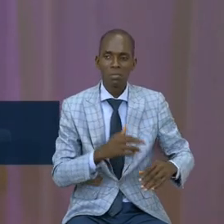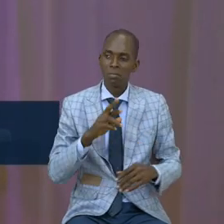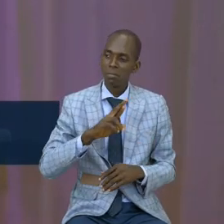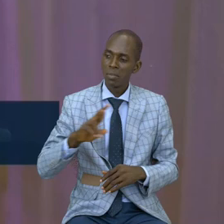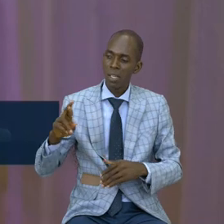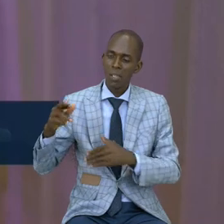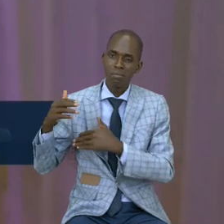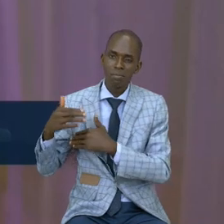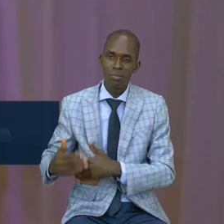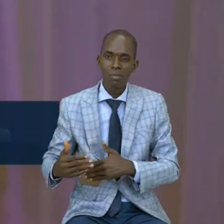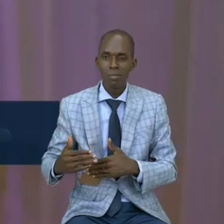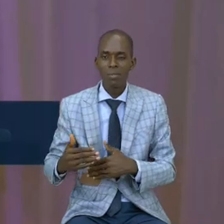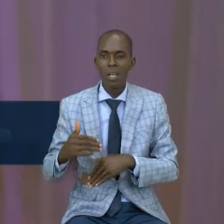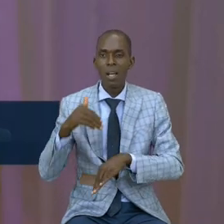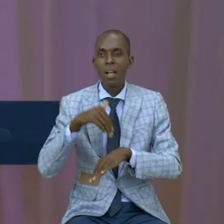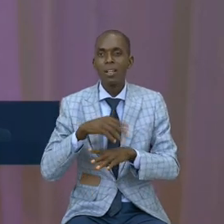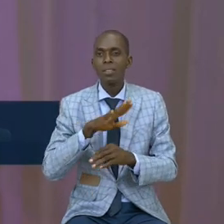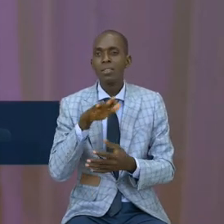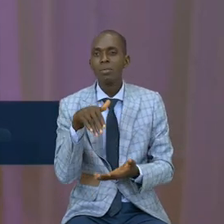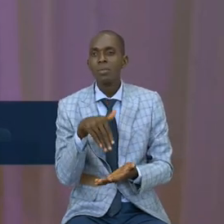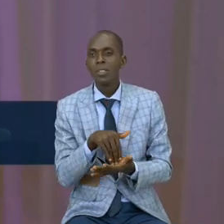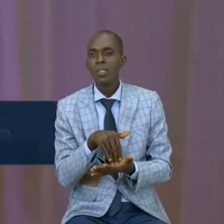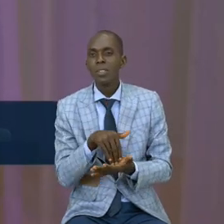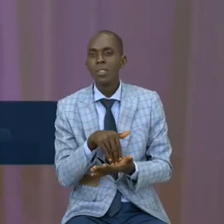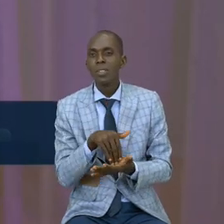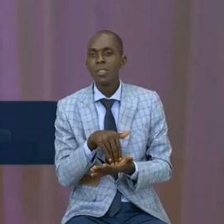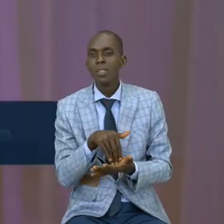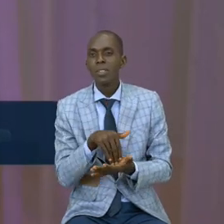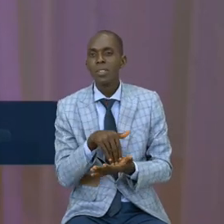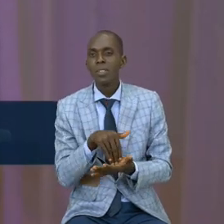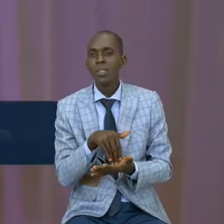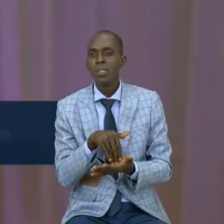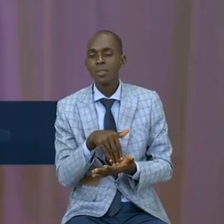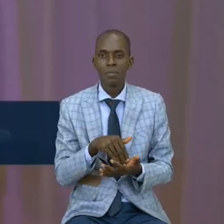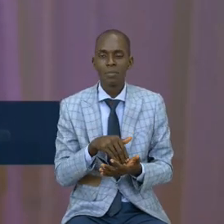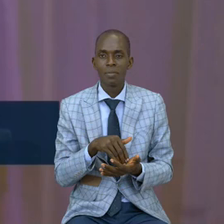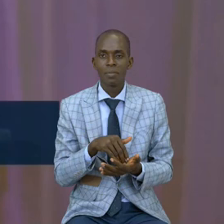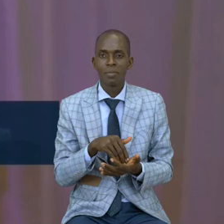middle. I can't see the flag. Okay, I can see the flag at the back.